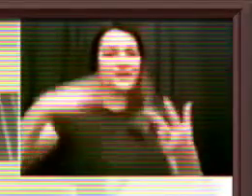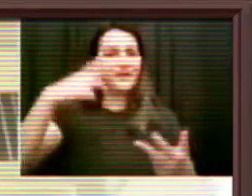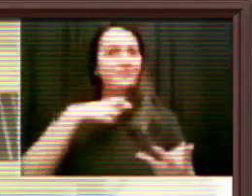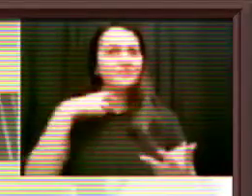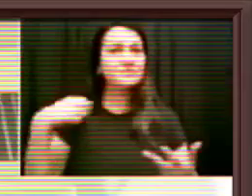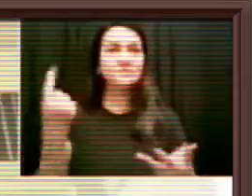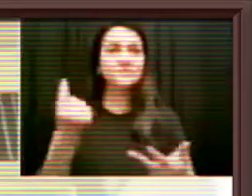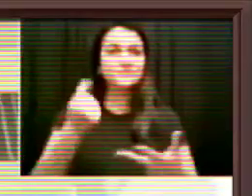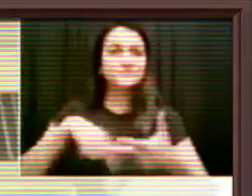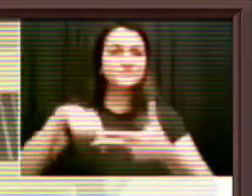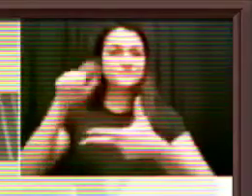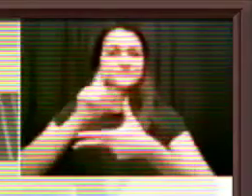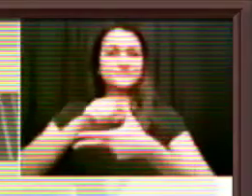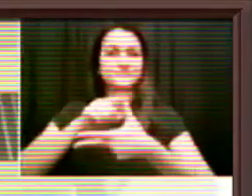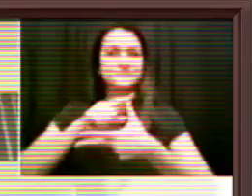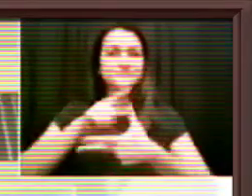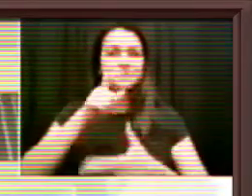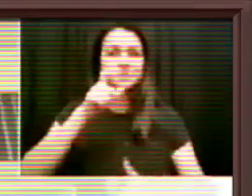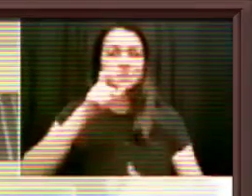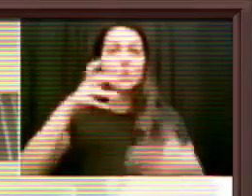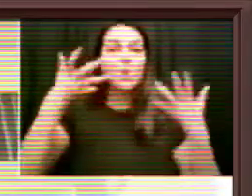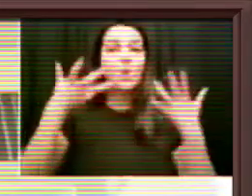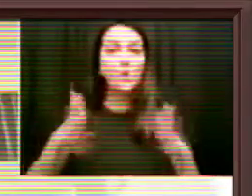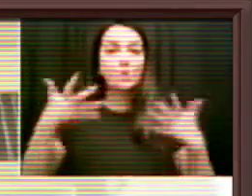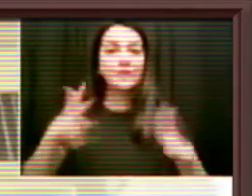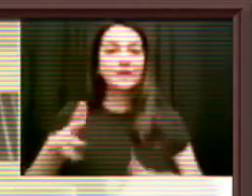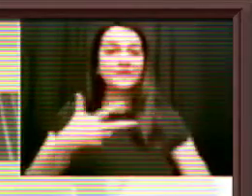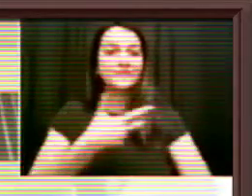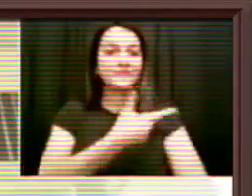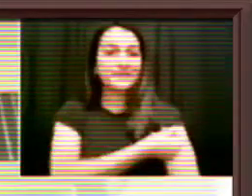This shit is sad, man.